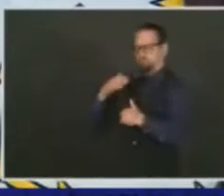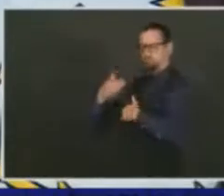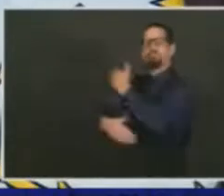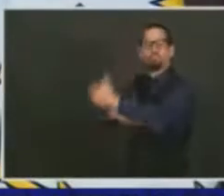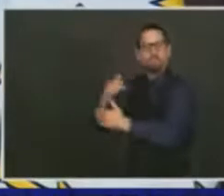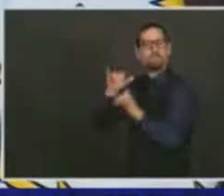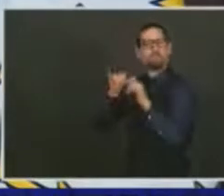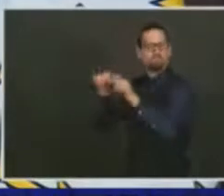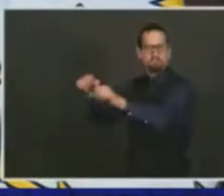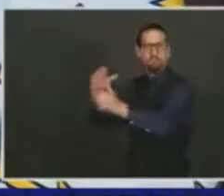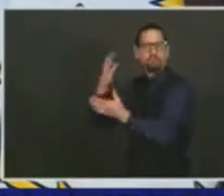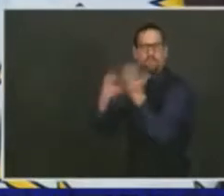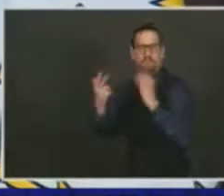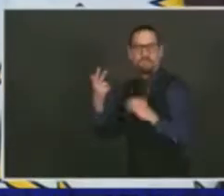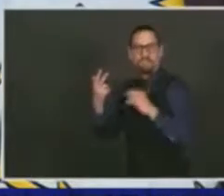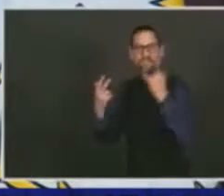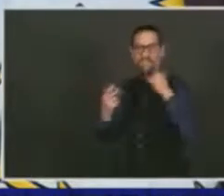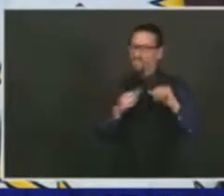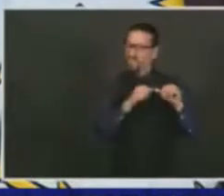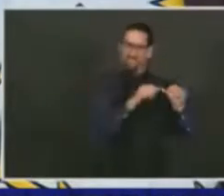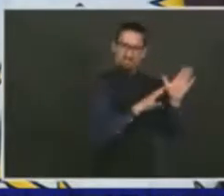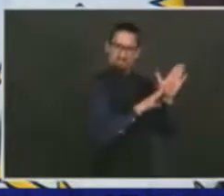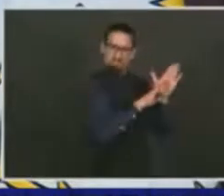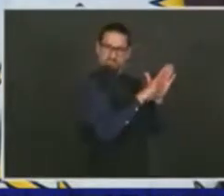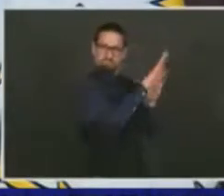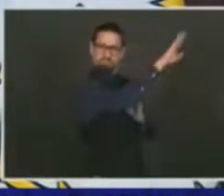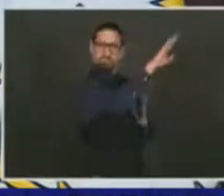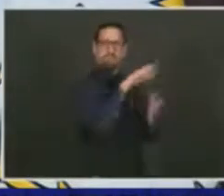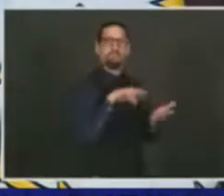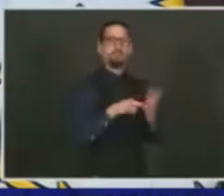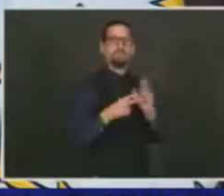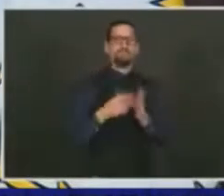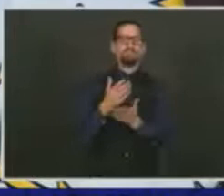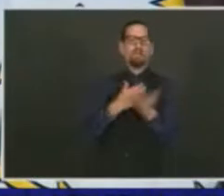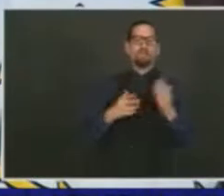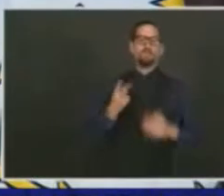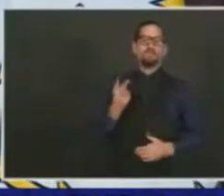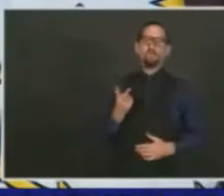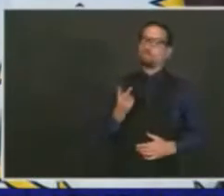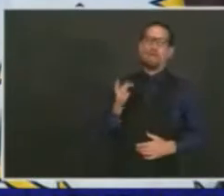schools, or for that matter, in controlled environments.